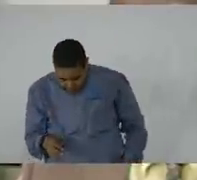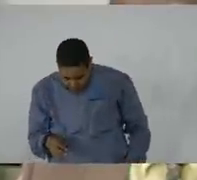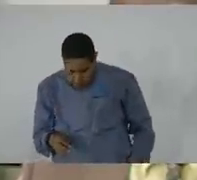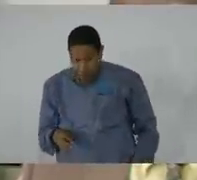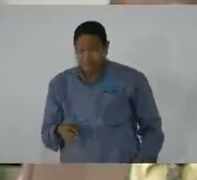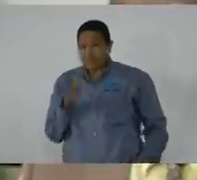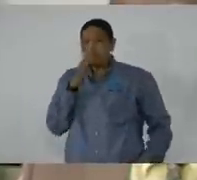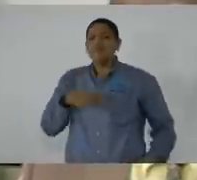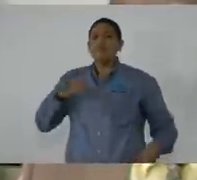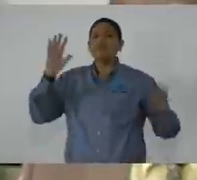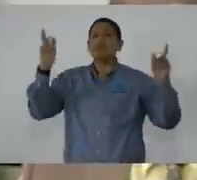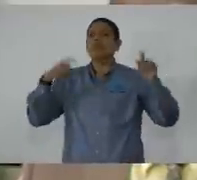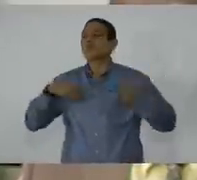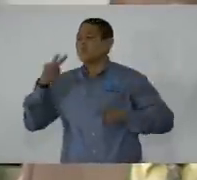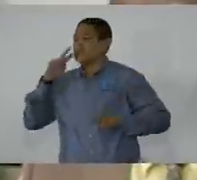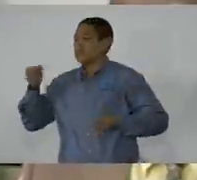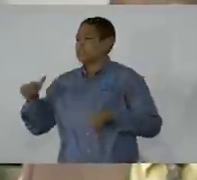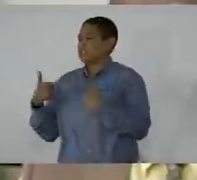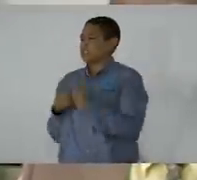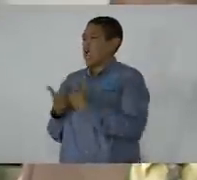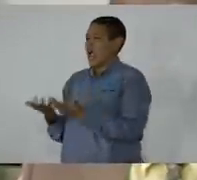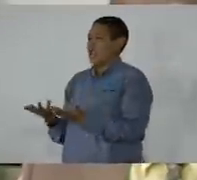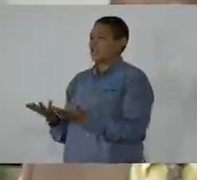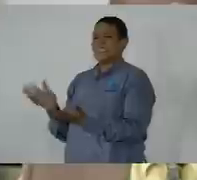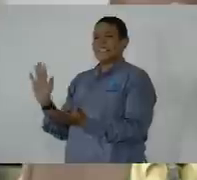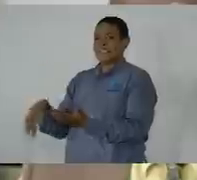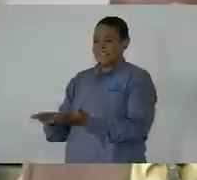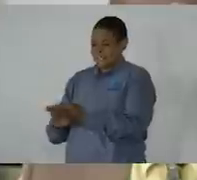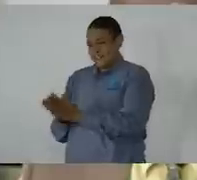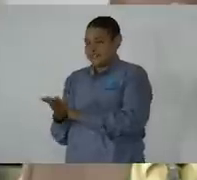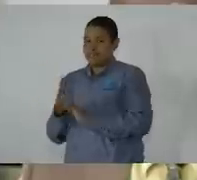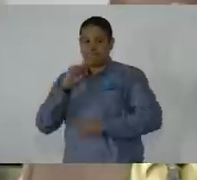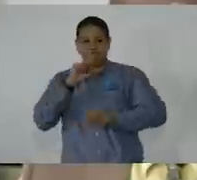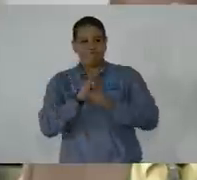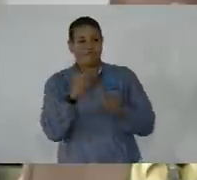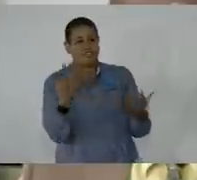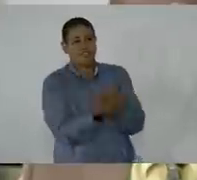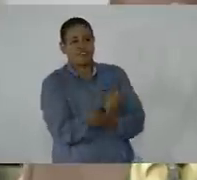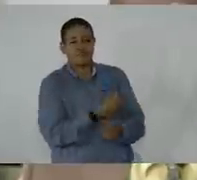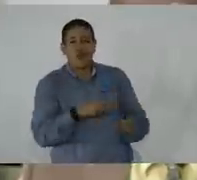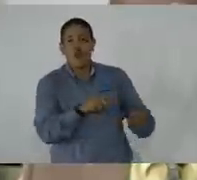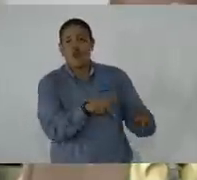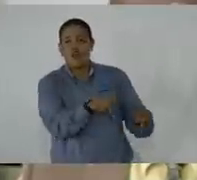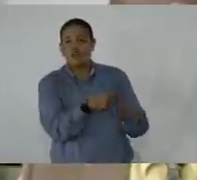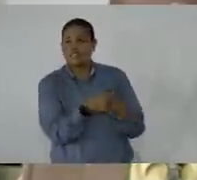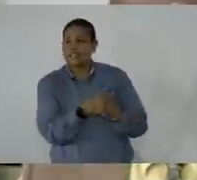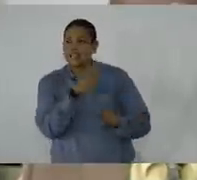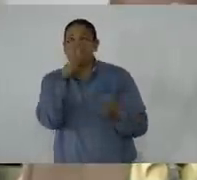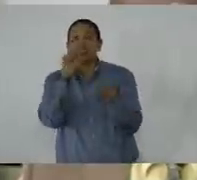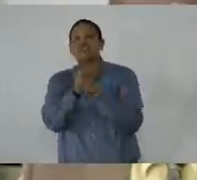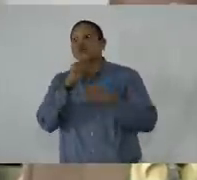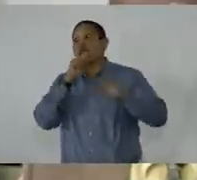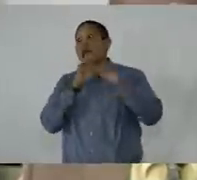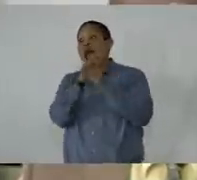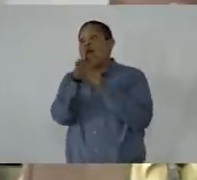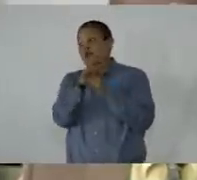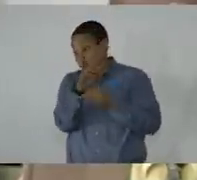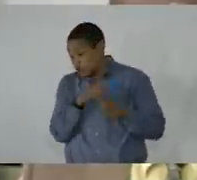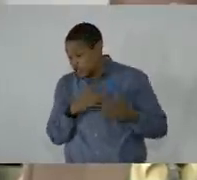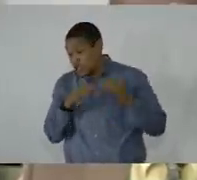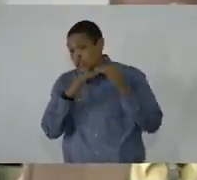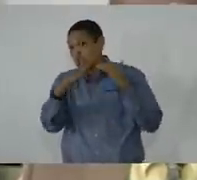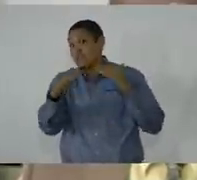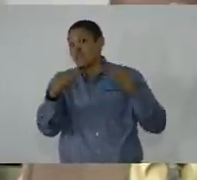will turn challenges into opportunities, and we will ensure an adequate supply of food,